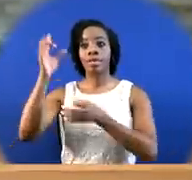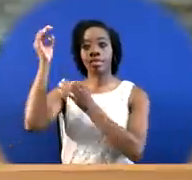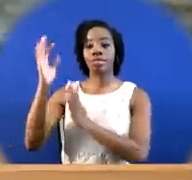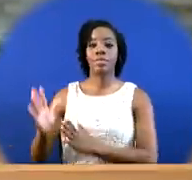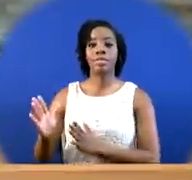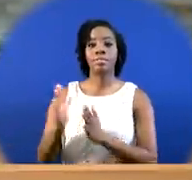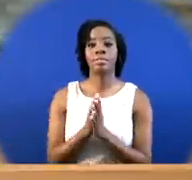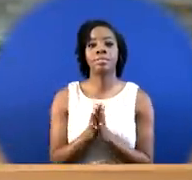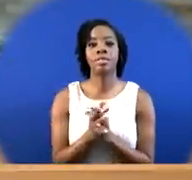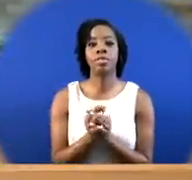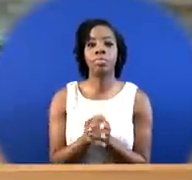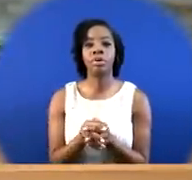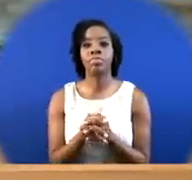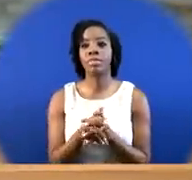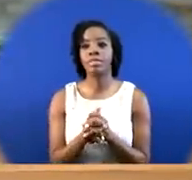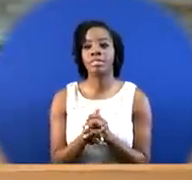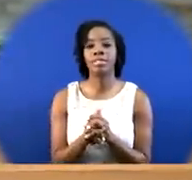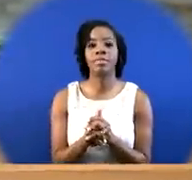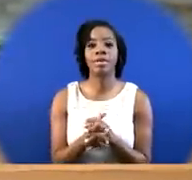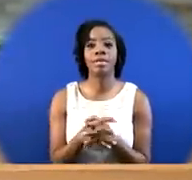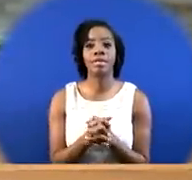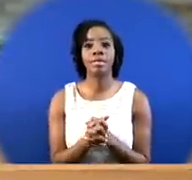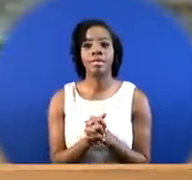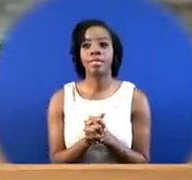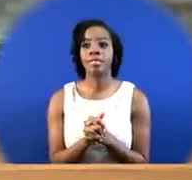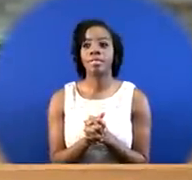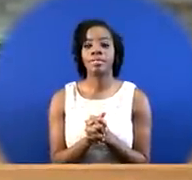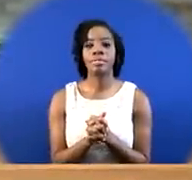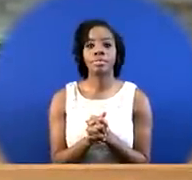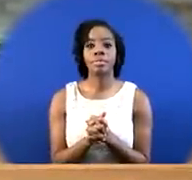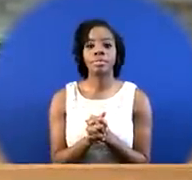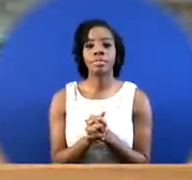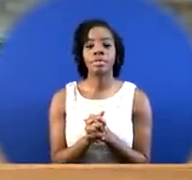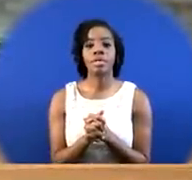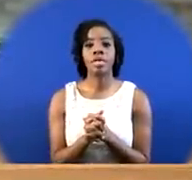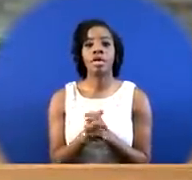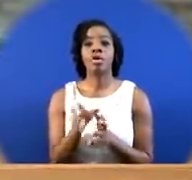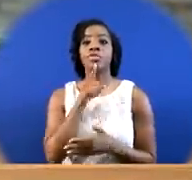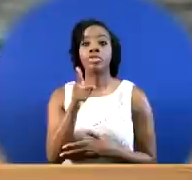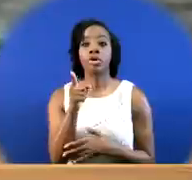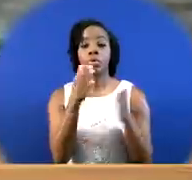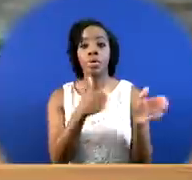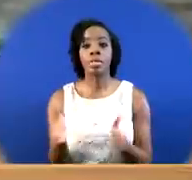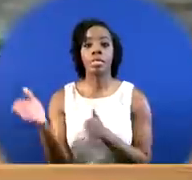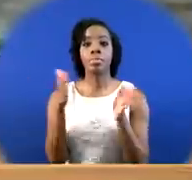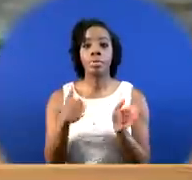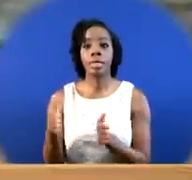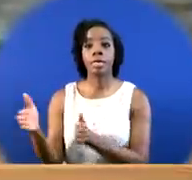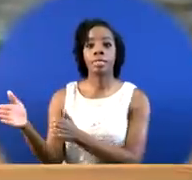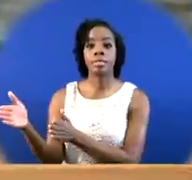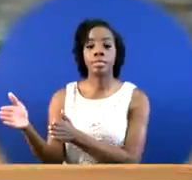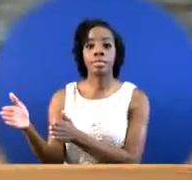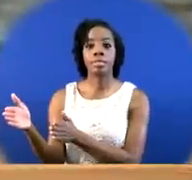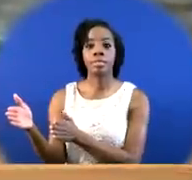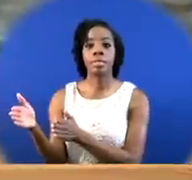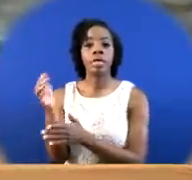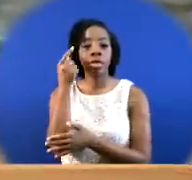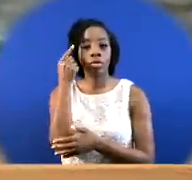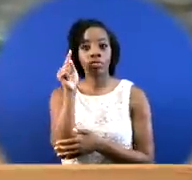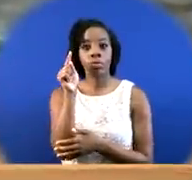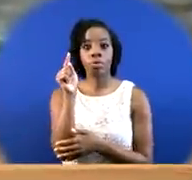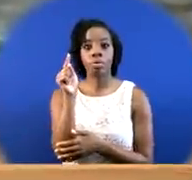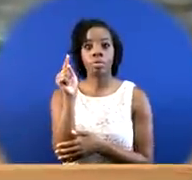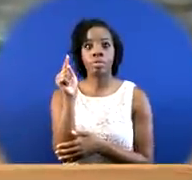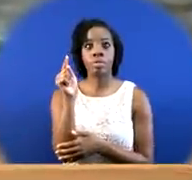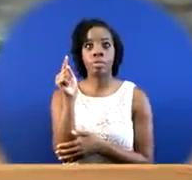anybody, but he can be a little dramatic every now and then. And so the plan was for you